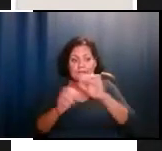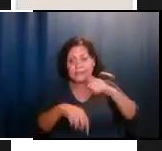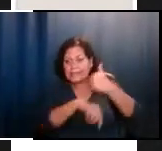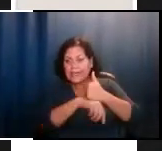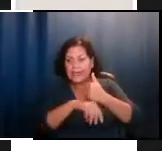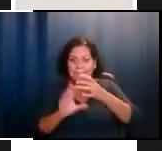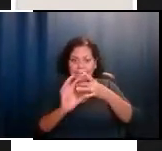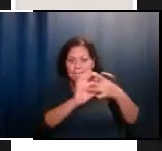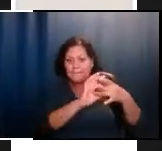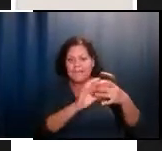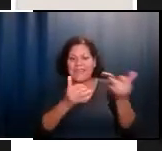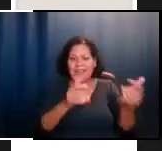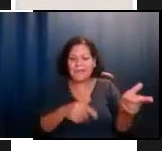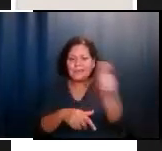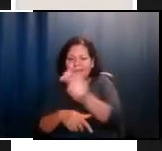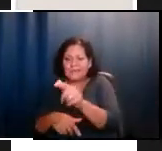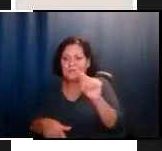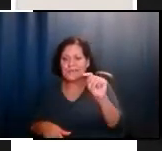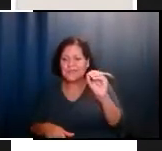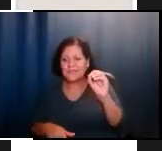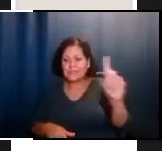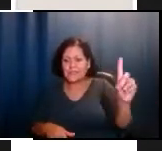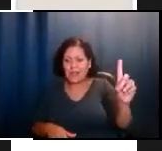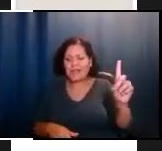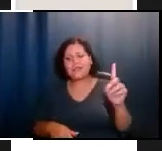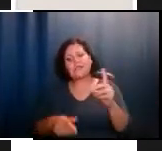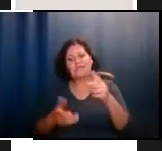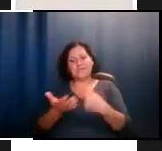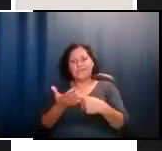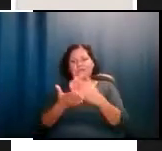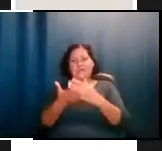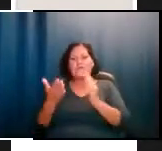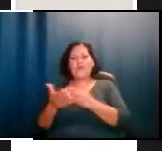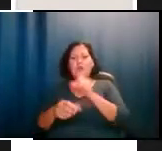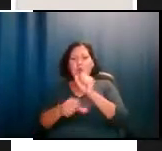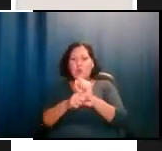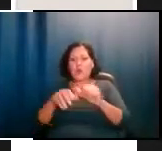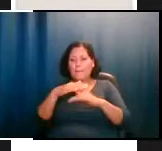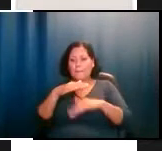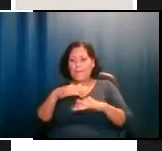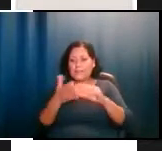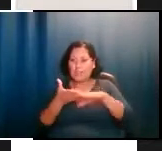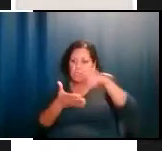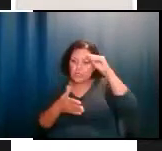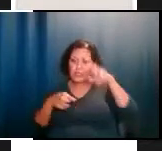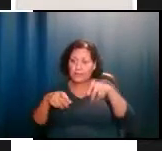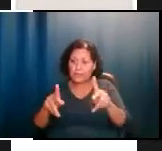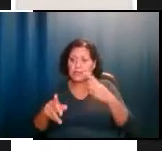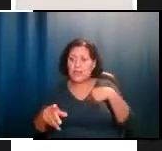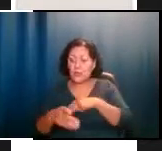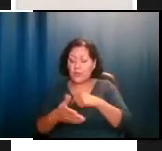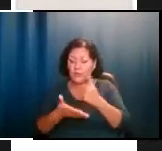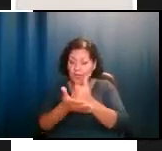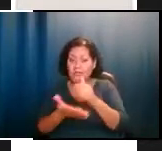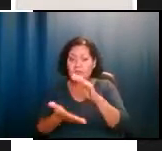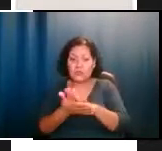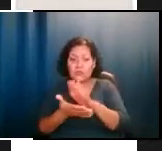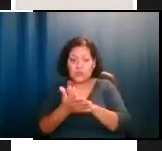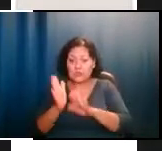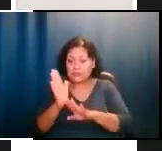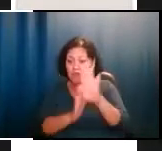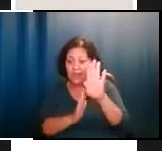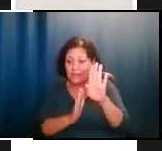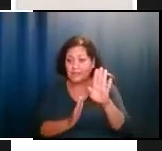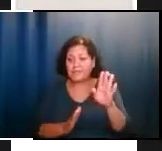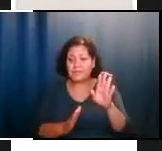I'm going to let Todd talk for a minute about some of our work-based learning opportunities that we have helped schools to develop